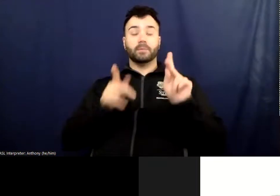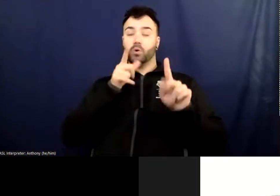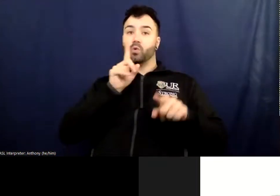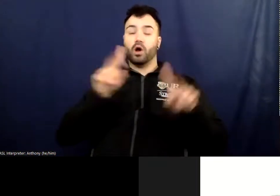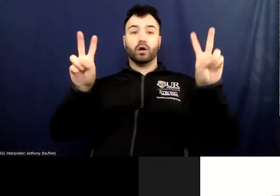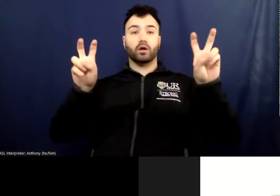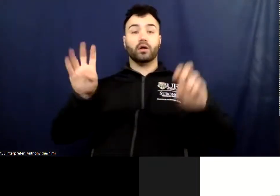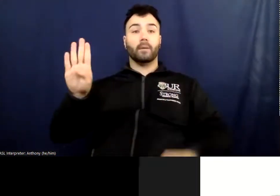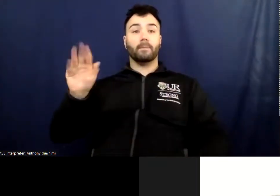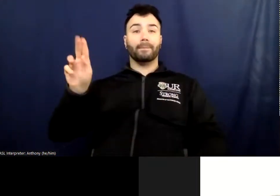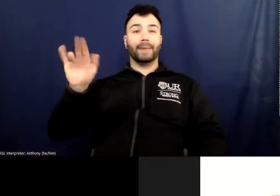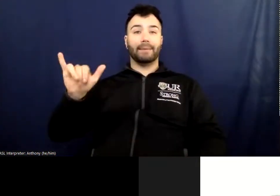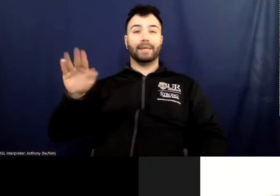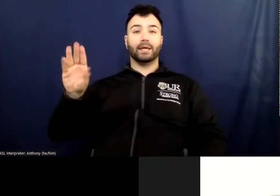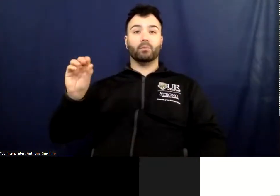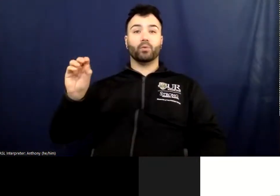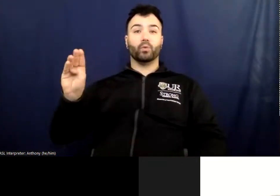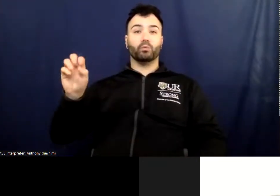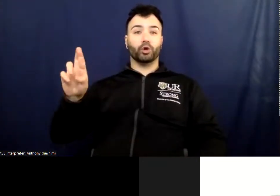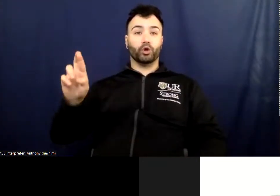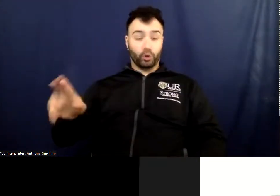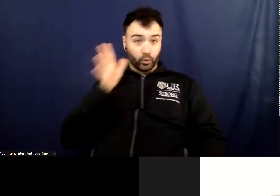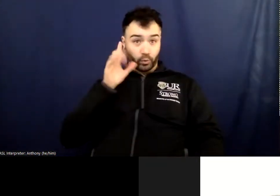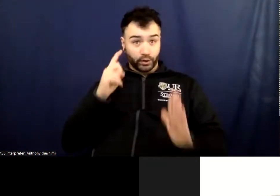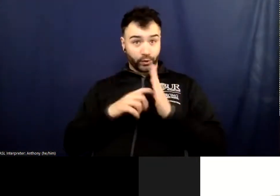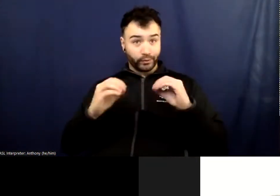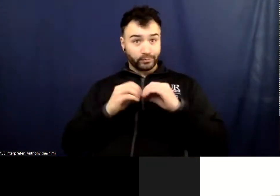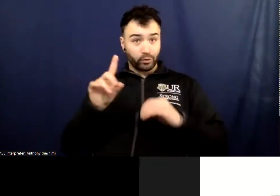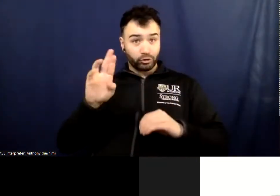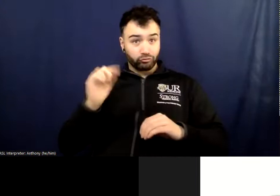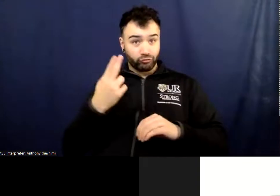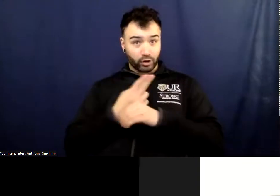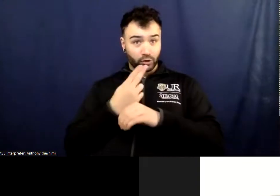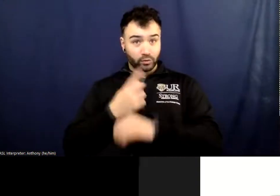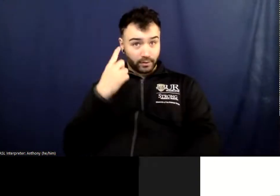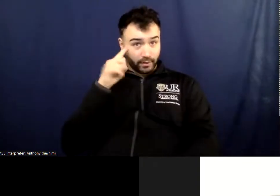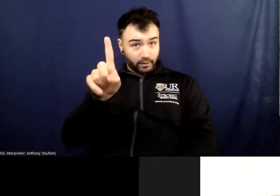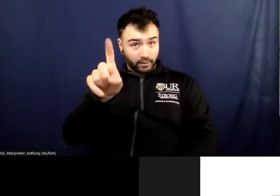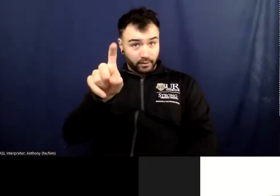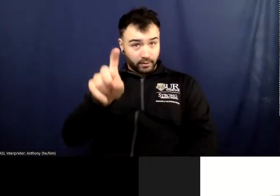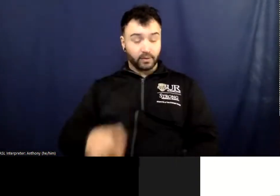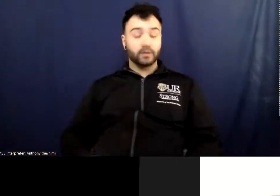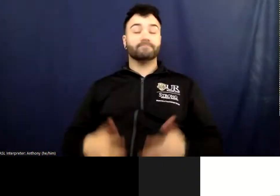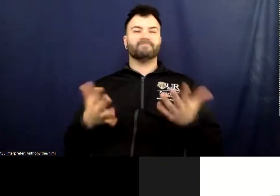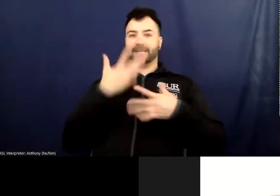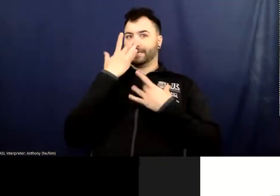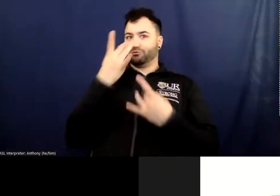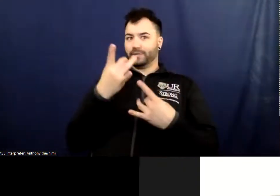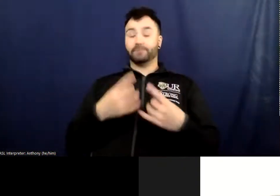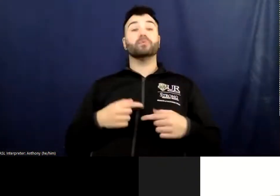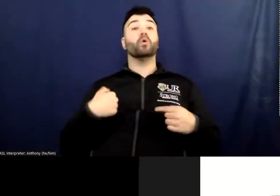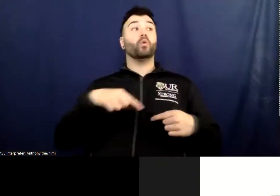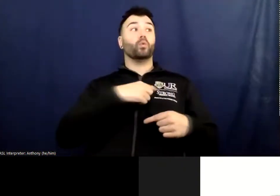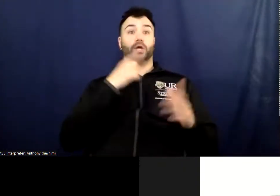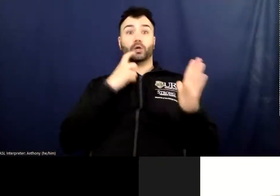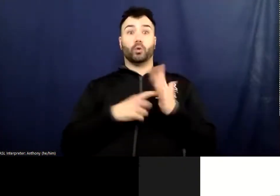will increase? Well, it's interesting from a standpoint of what we know about the marijuana usage now. When marijuana became legal